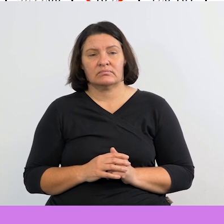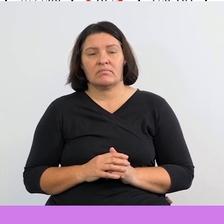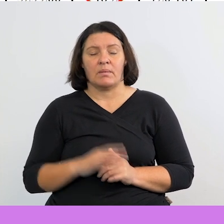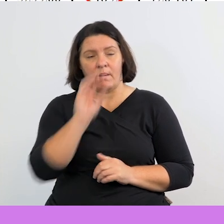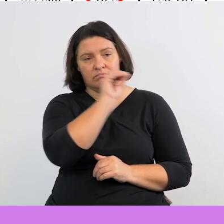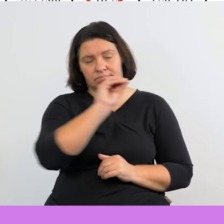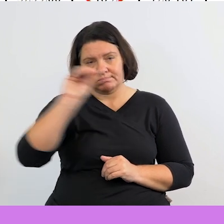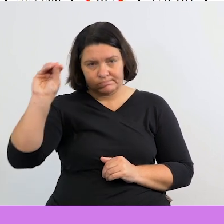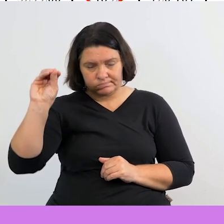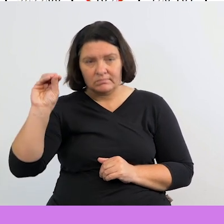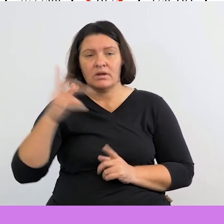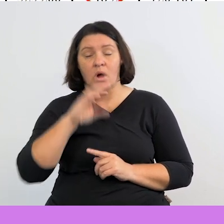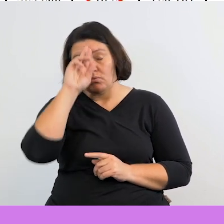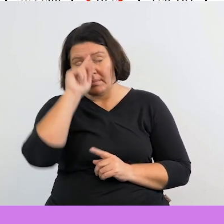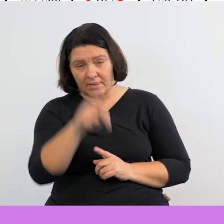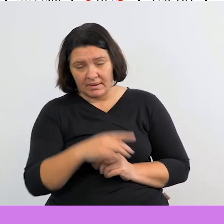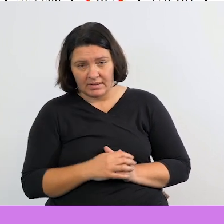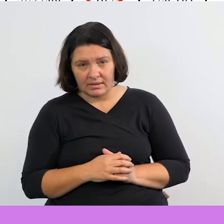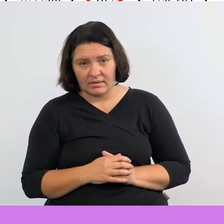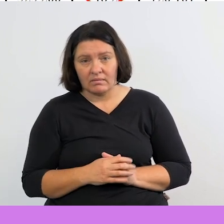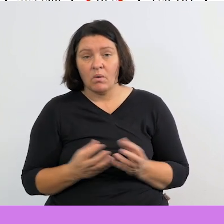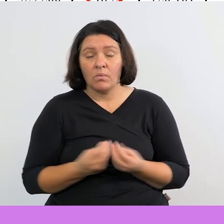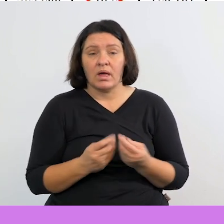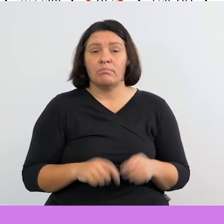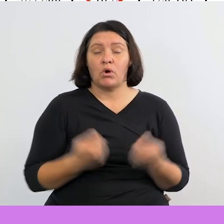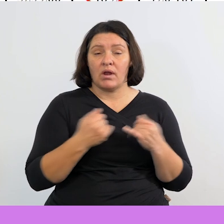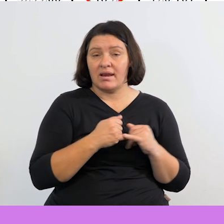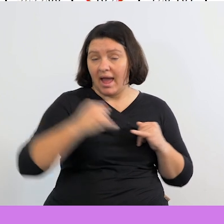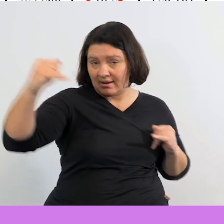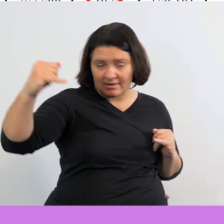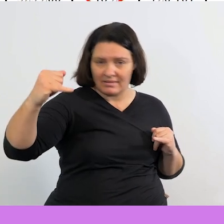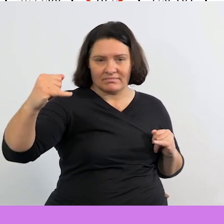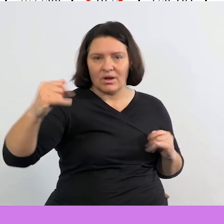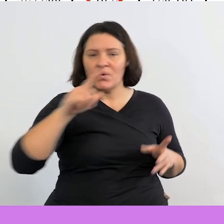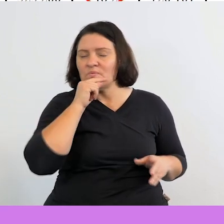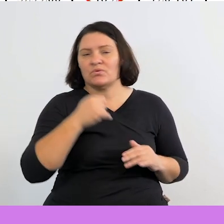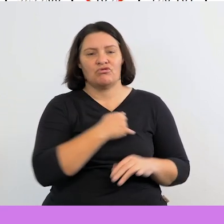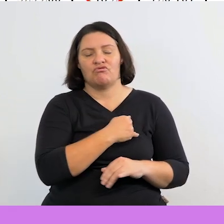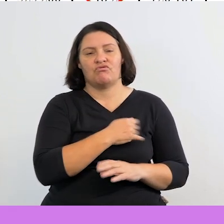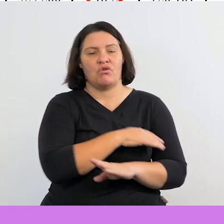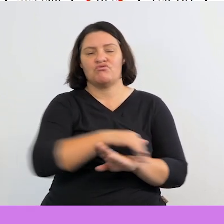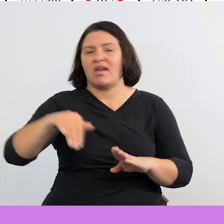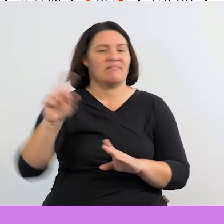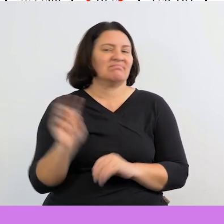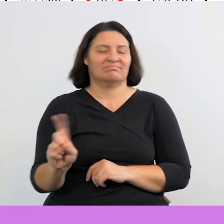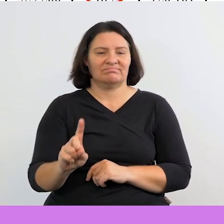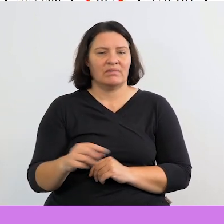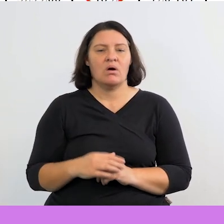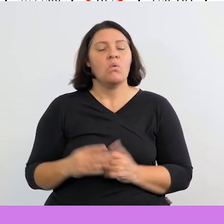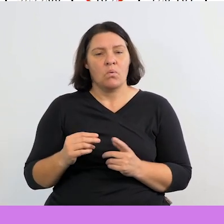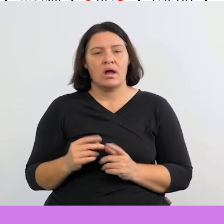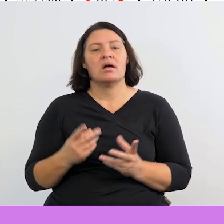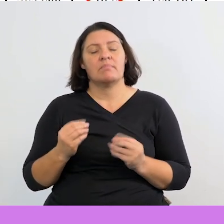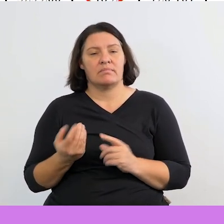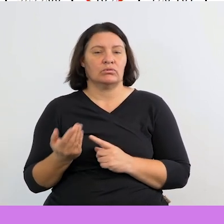16.7. So I've plotted all the points, so remember, with a broken line graph, we don't use straight lines to connect it, right?